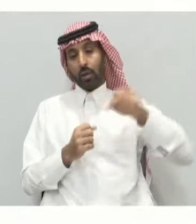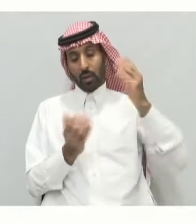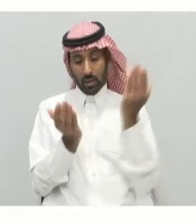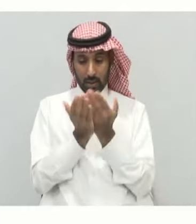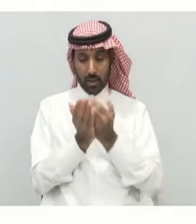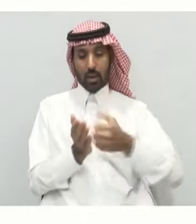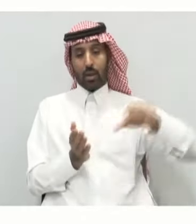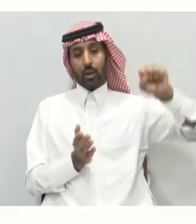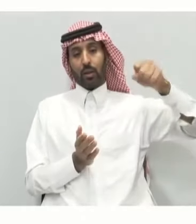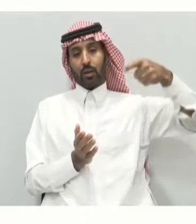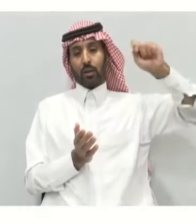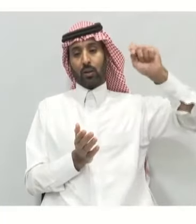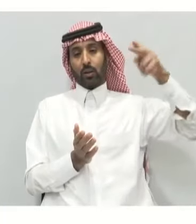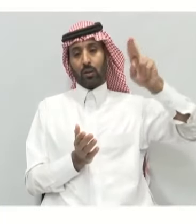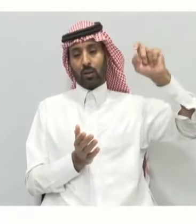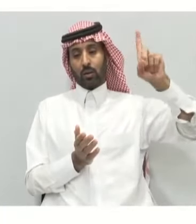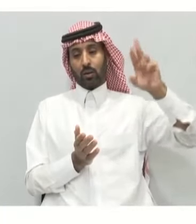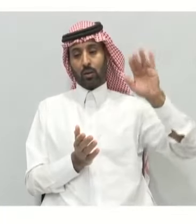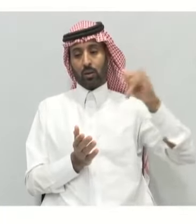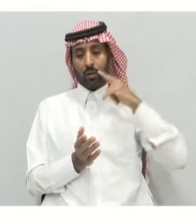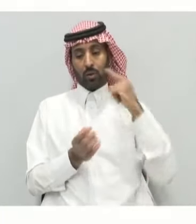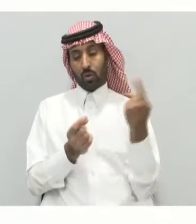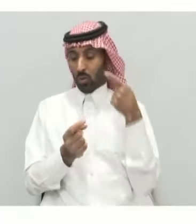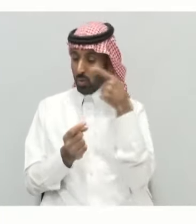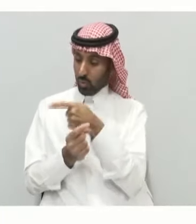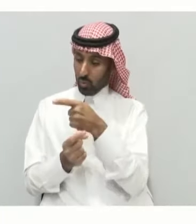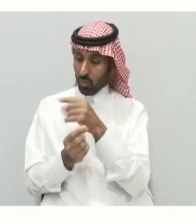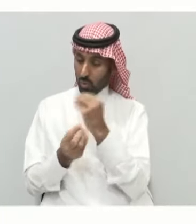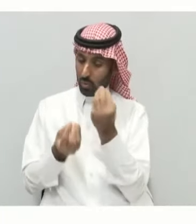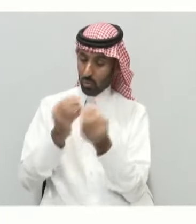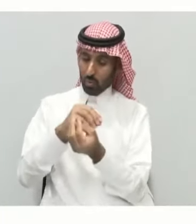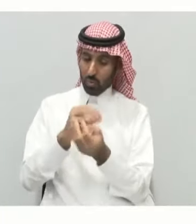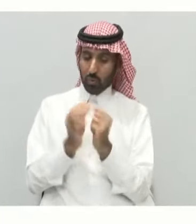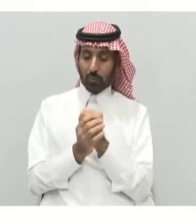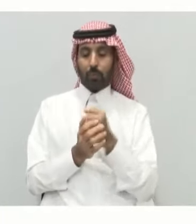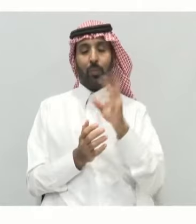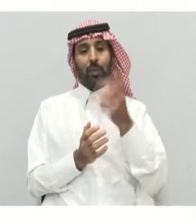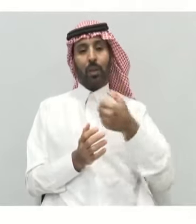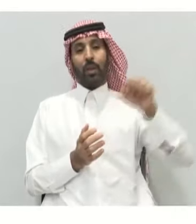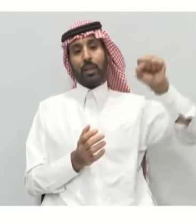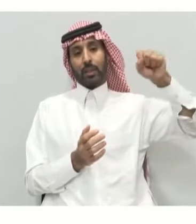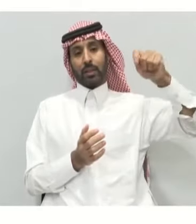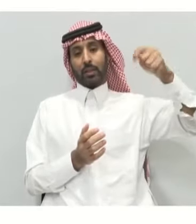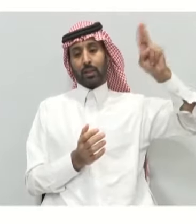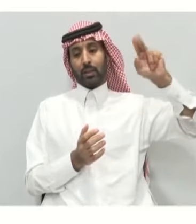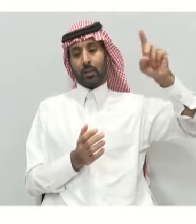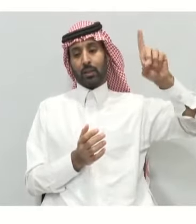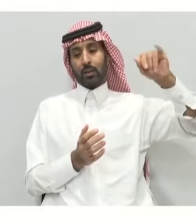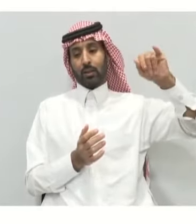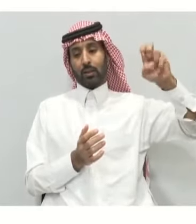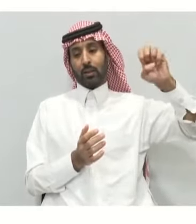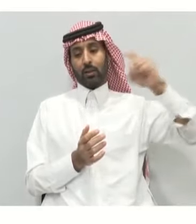for example, and we want to use it for the third singular person, we would say studies. He studies